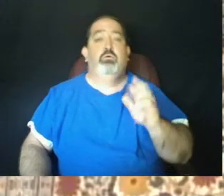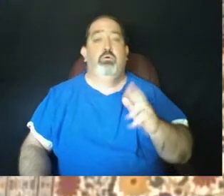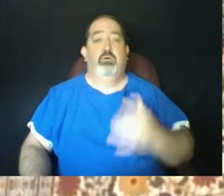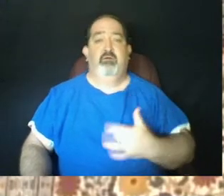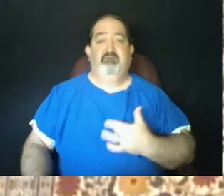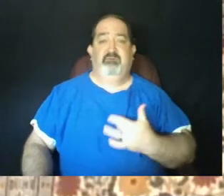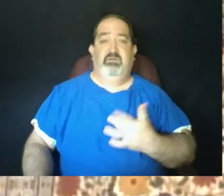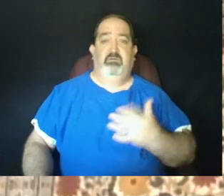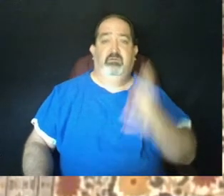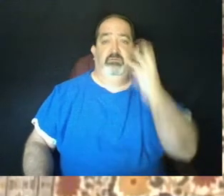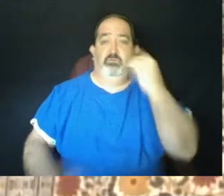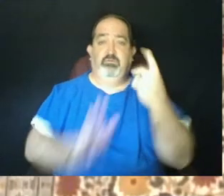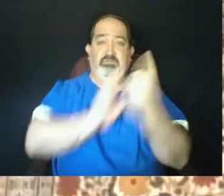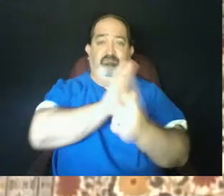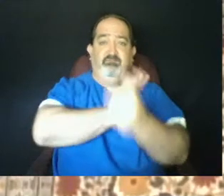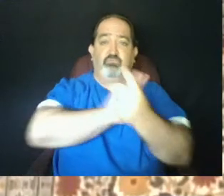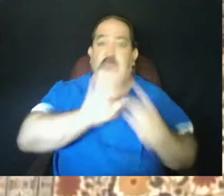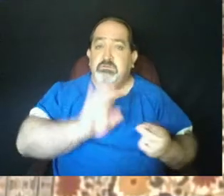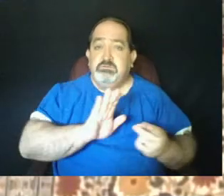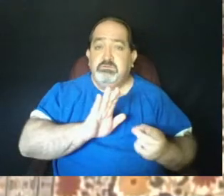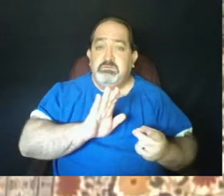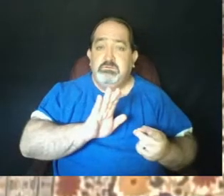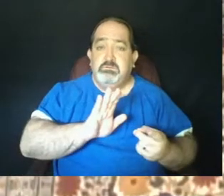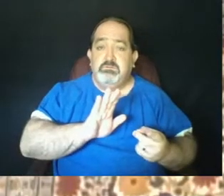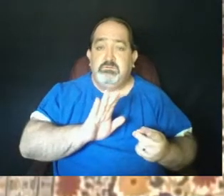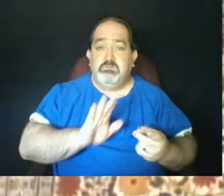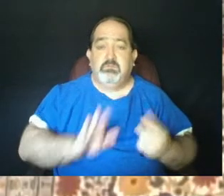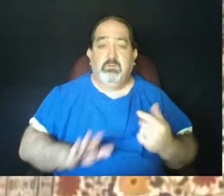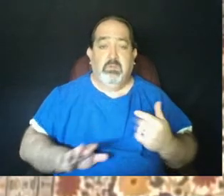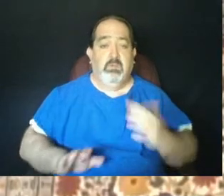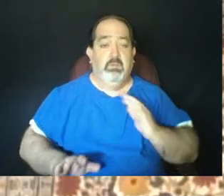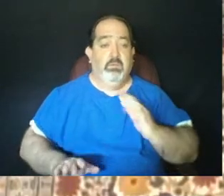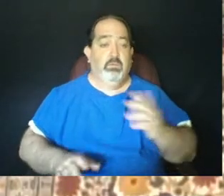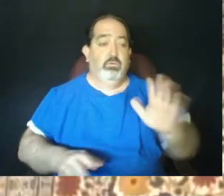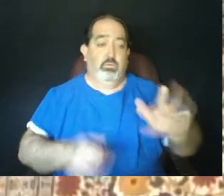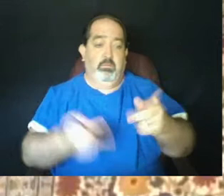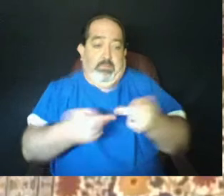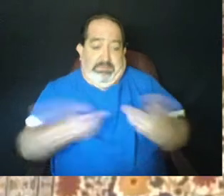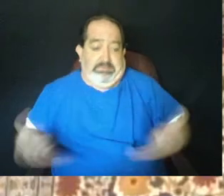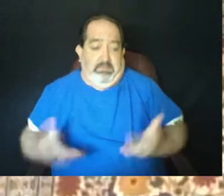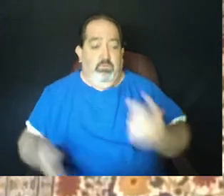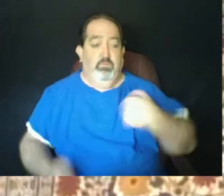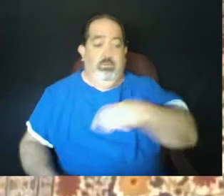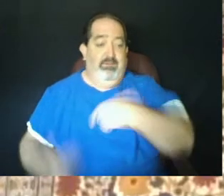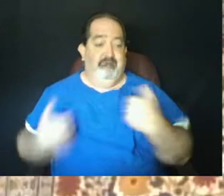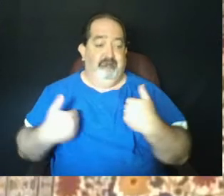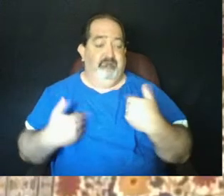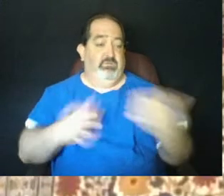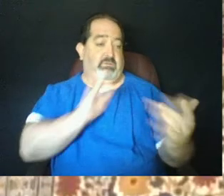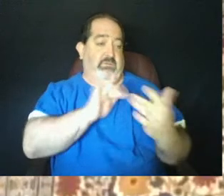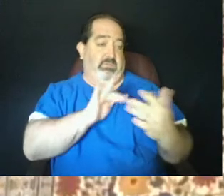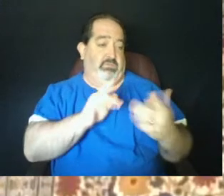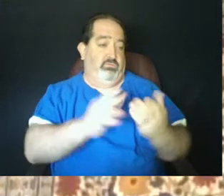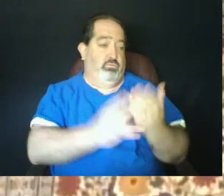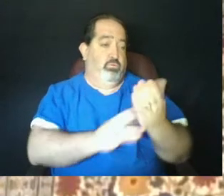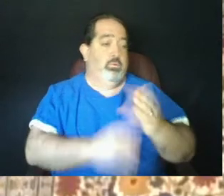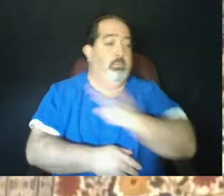that you were discriminated against, we have a place for you. You can contact us through the